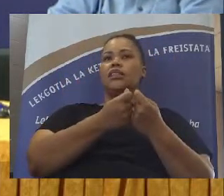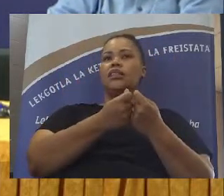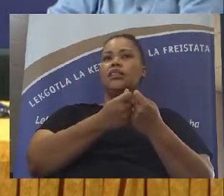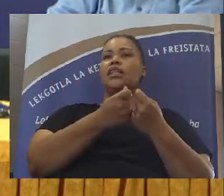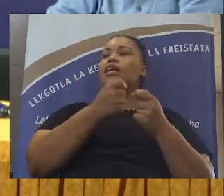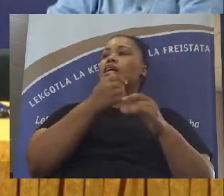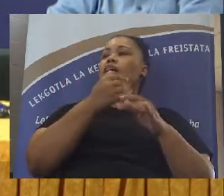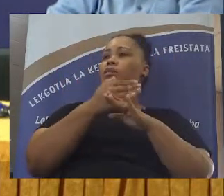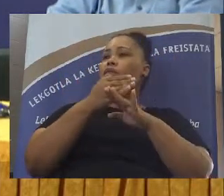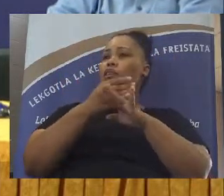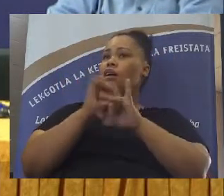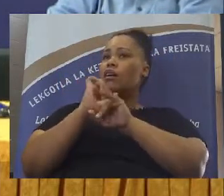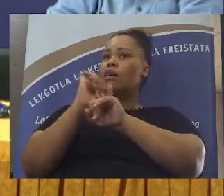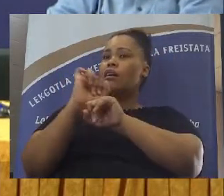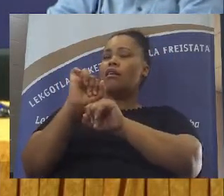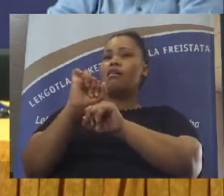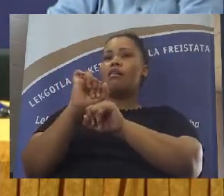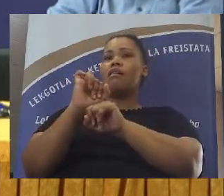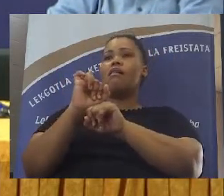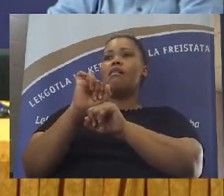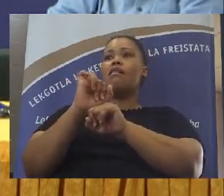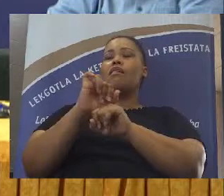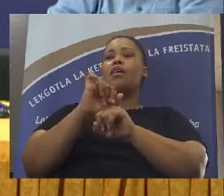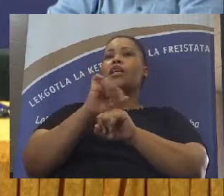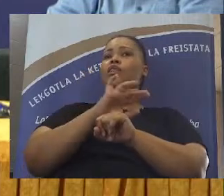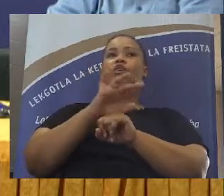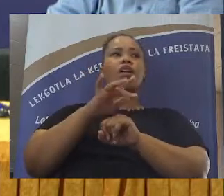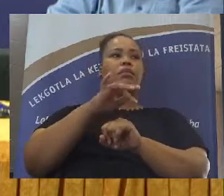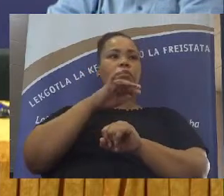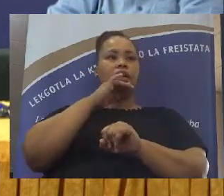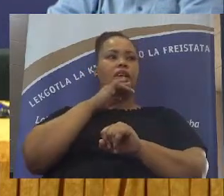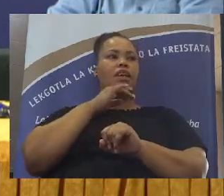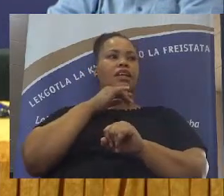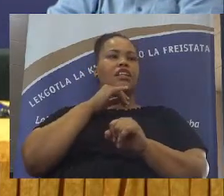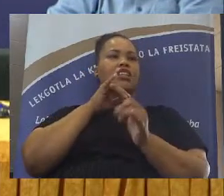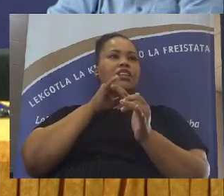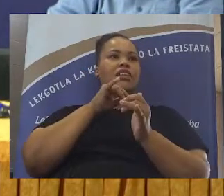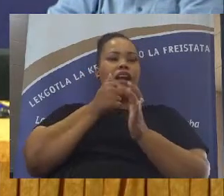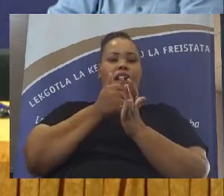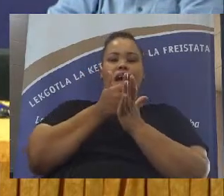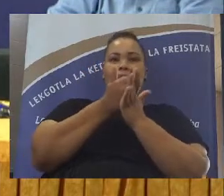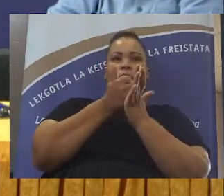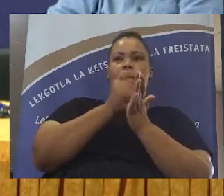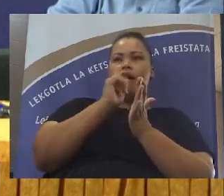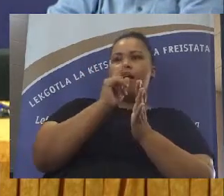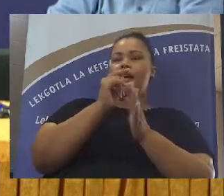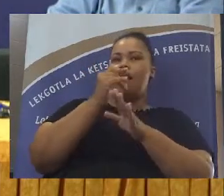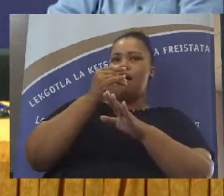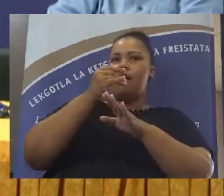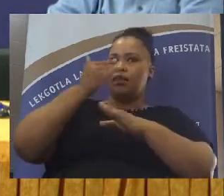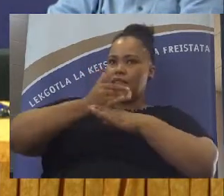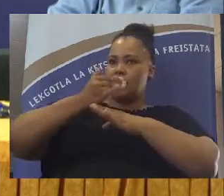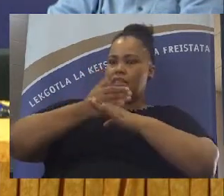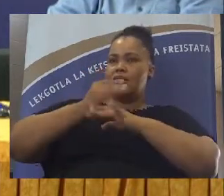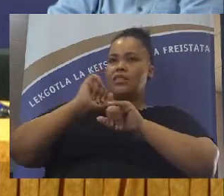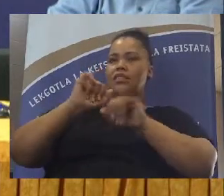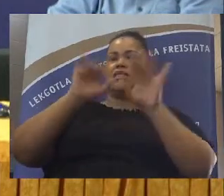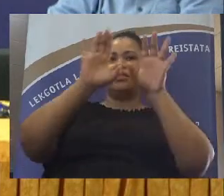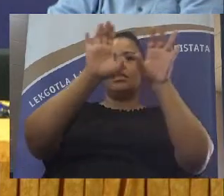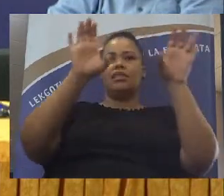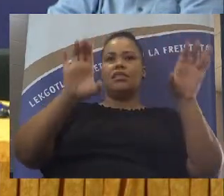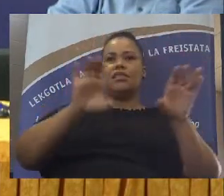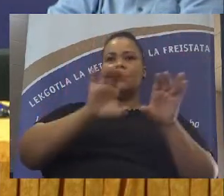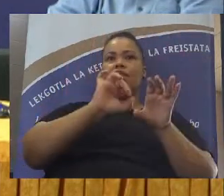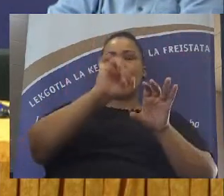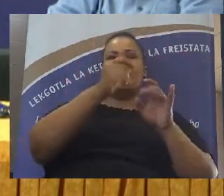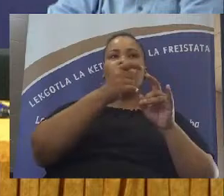wa bona, tlebe ba sa letsetse favor. Ba tshwanetse ba le thusa le fihlelle di-certificate tseo tsa lona tse treasury jwalo